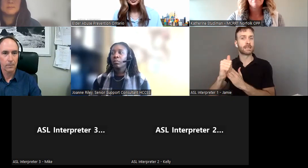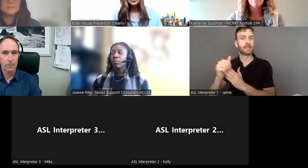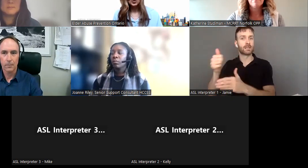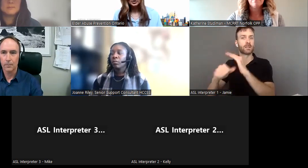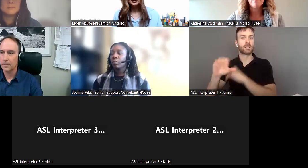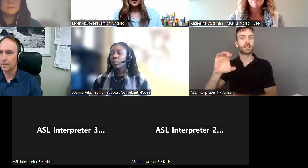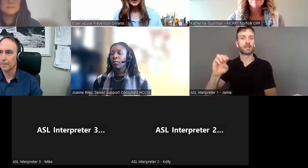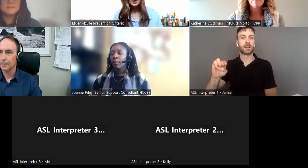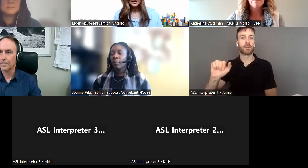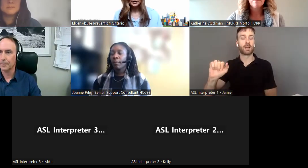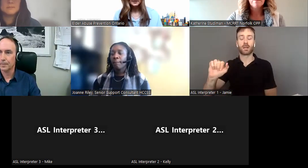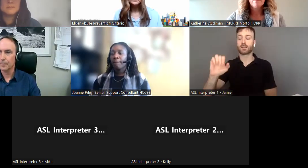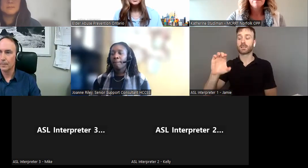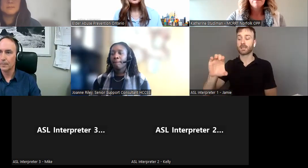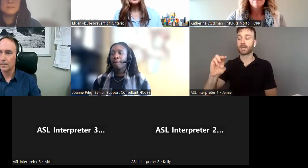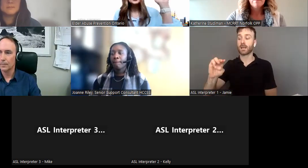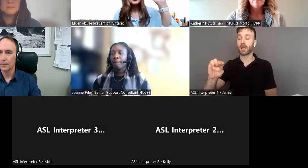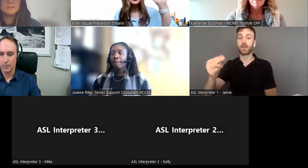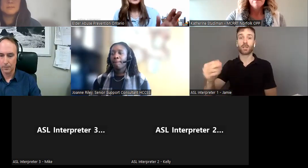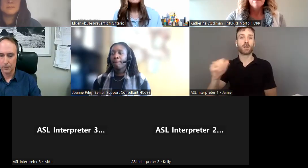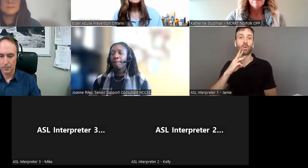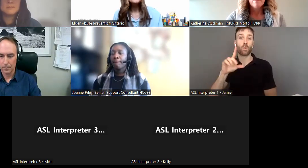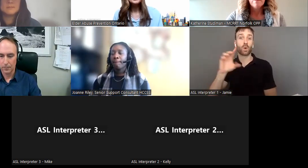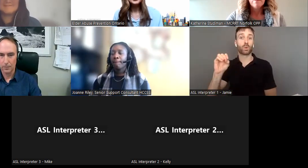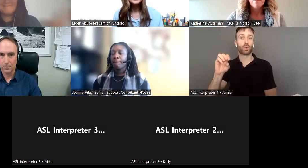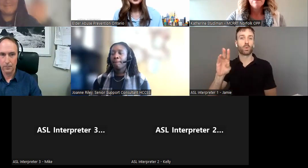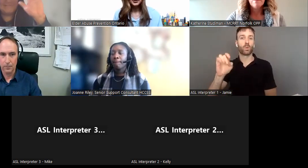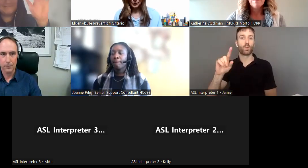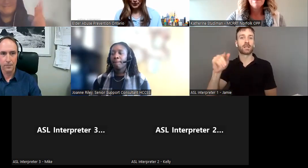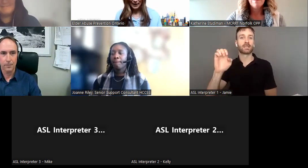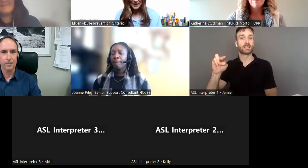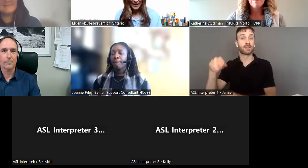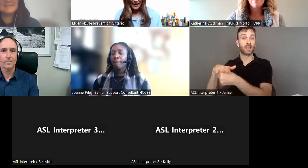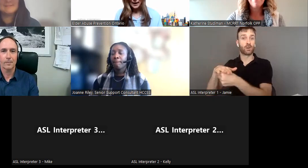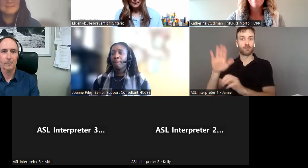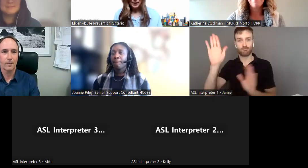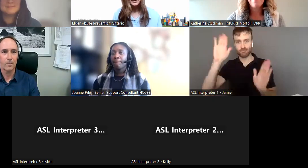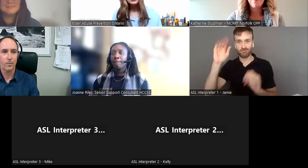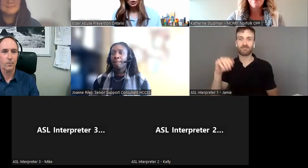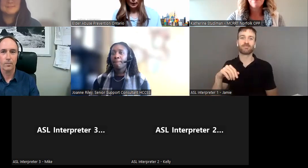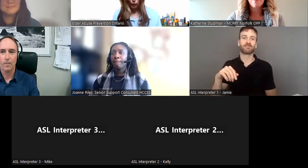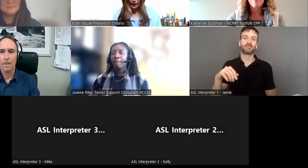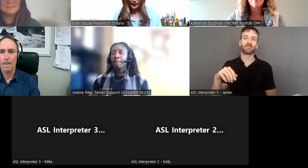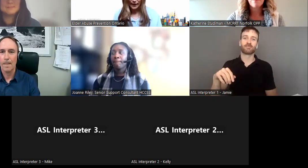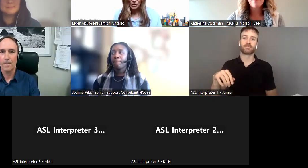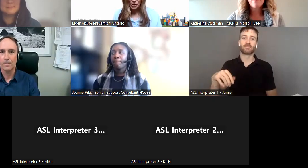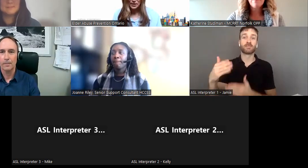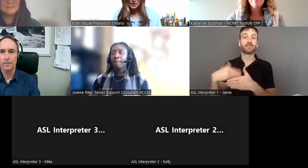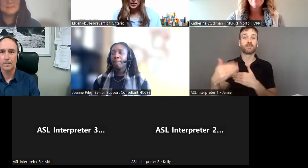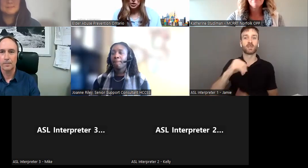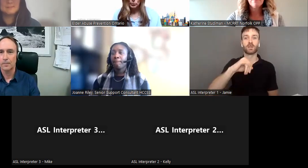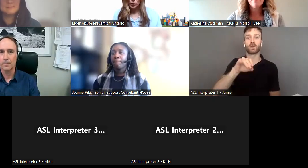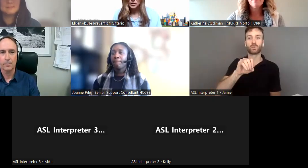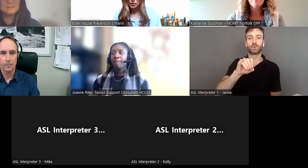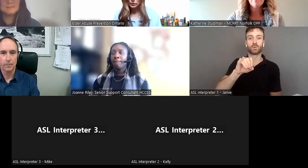and Waterloo, Wellington area. Kim, if you want just a little wave, that people can see your hand. Next, we have Joanne Riley, and she